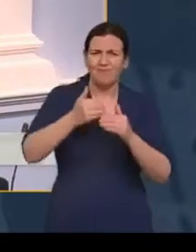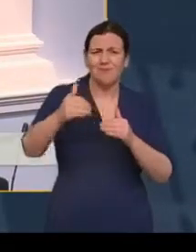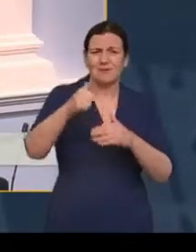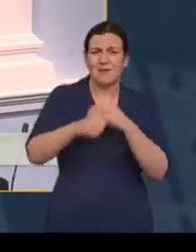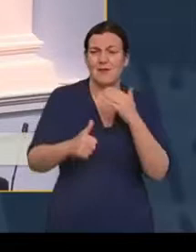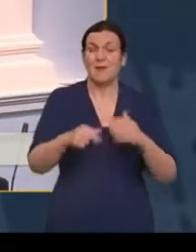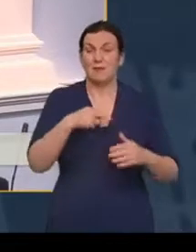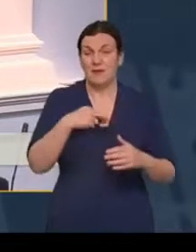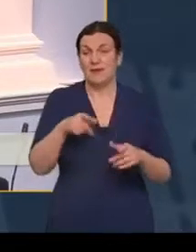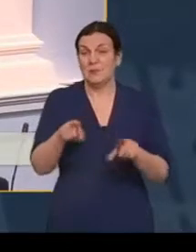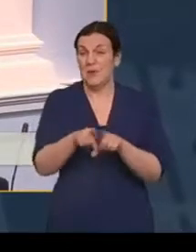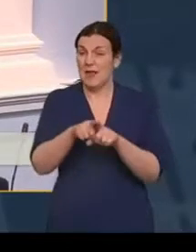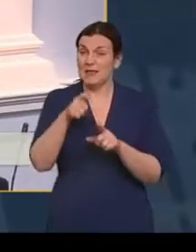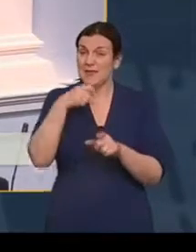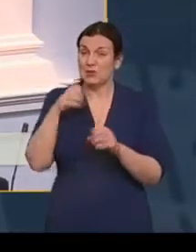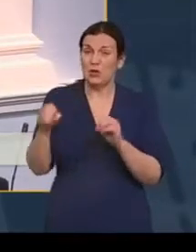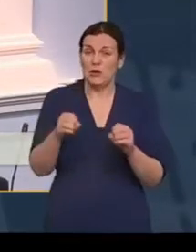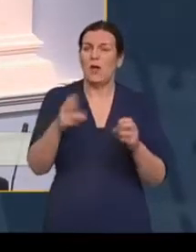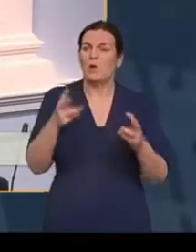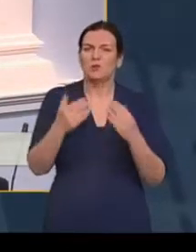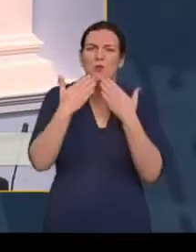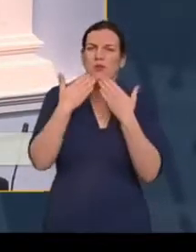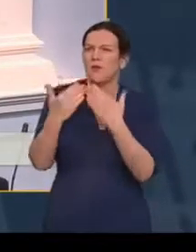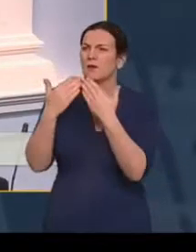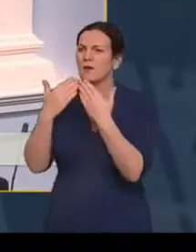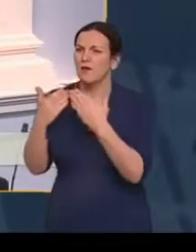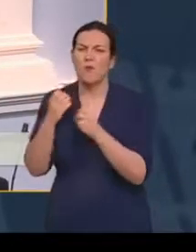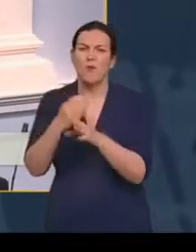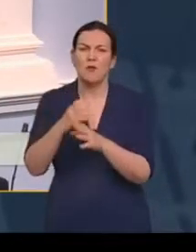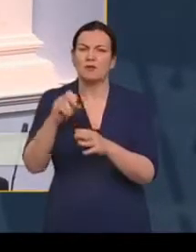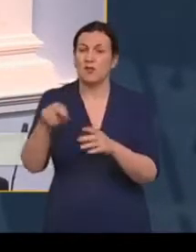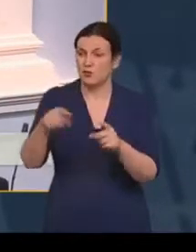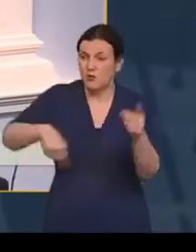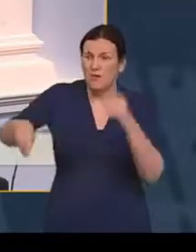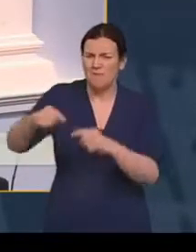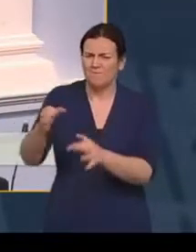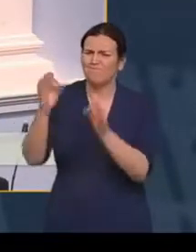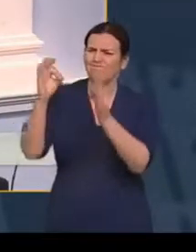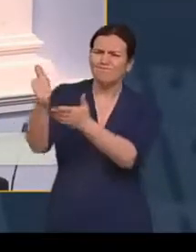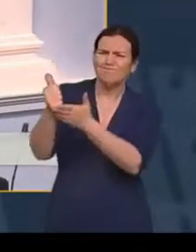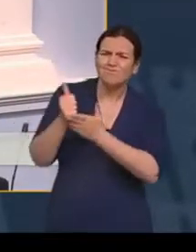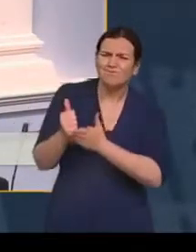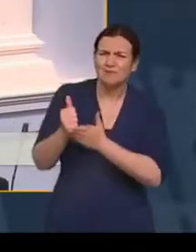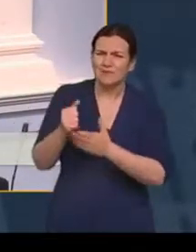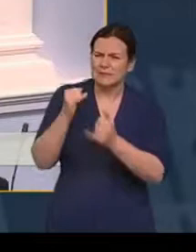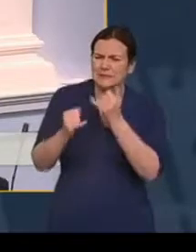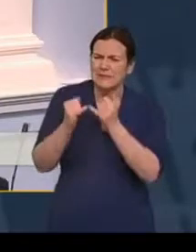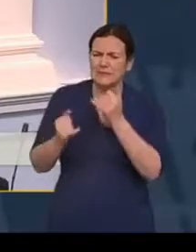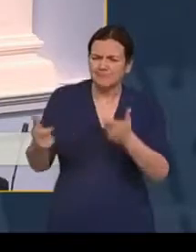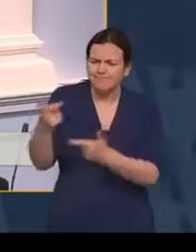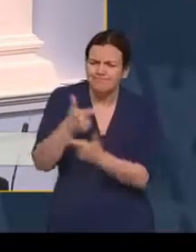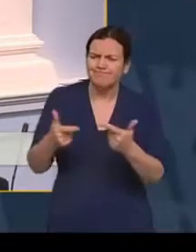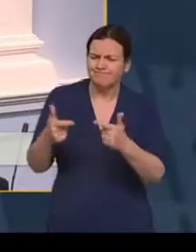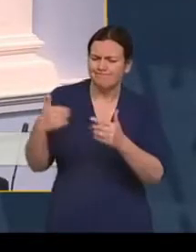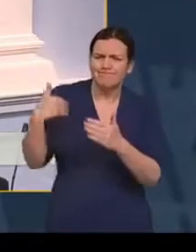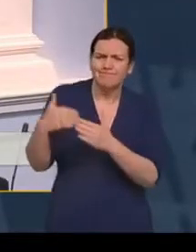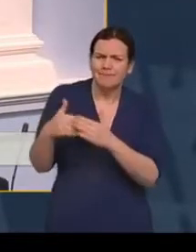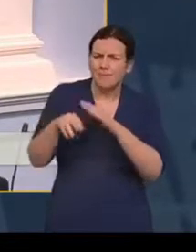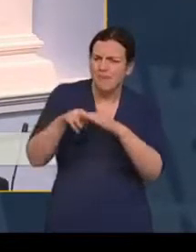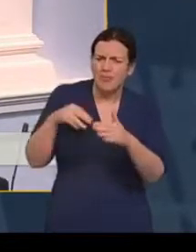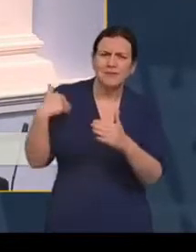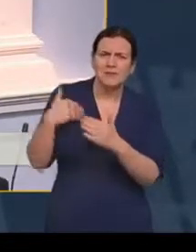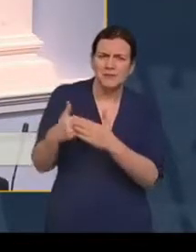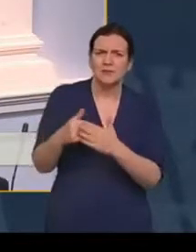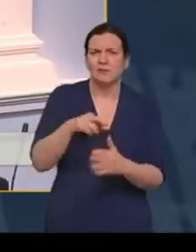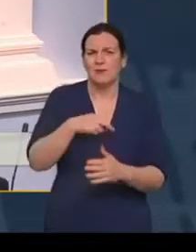historic day, and as I said earlier on in my comments, I want to thank all the senators for your fantastic support, for your detailed discussion over